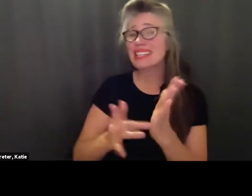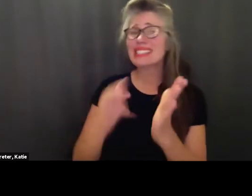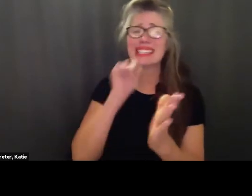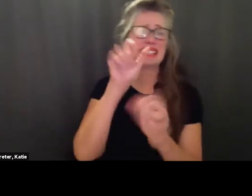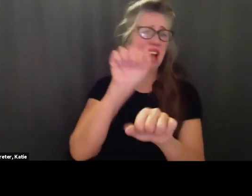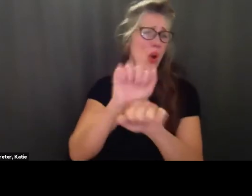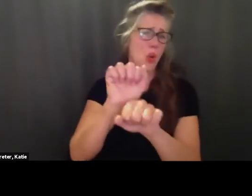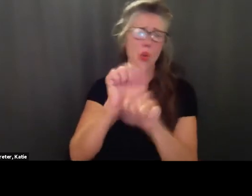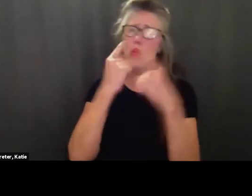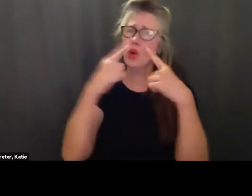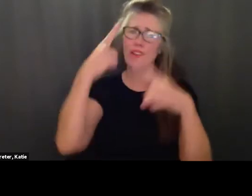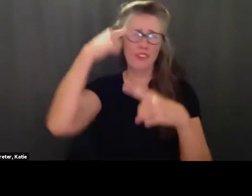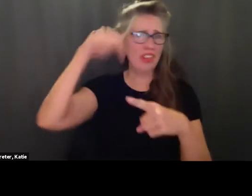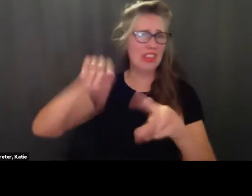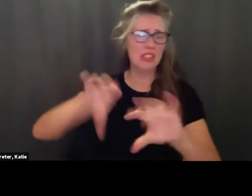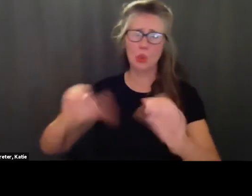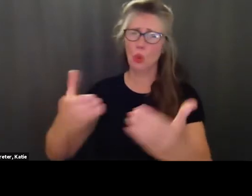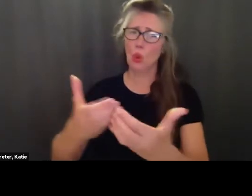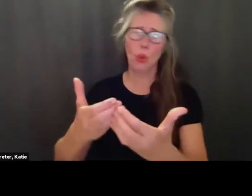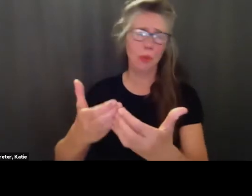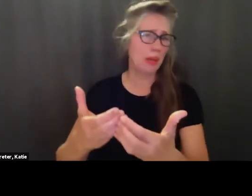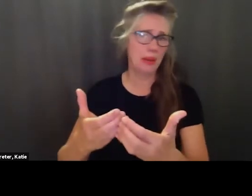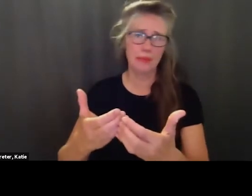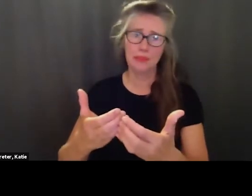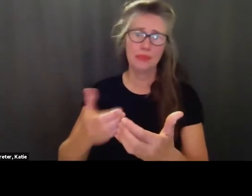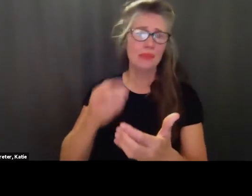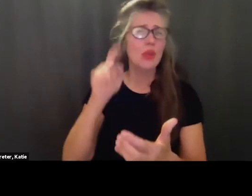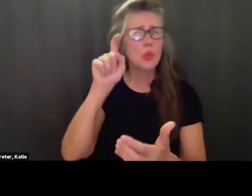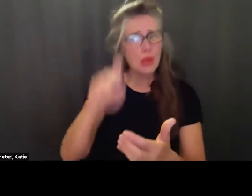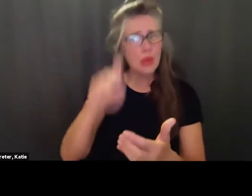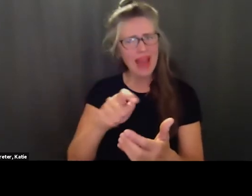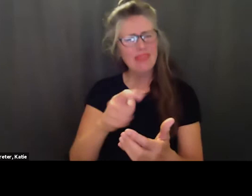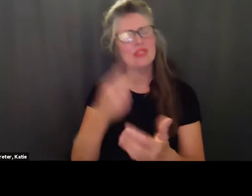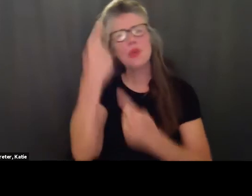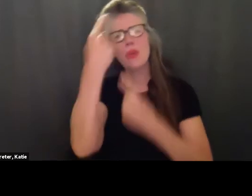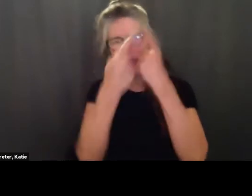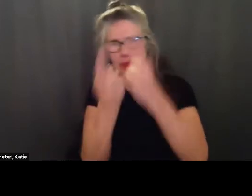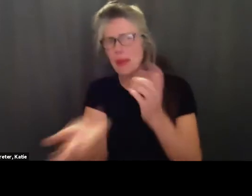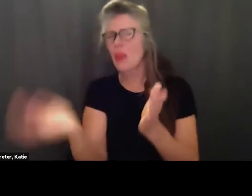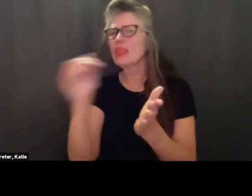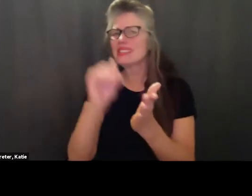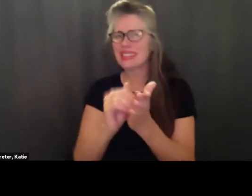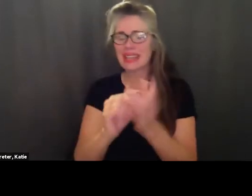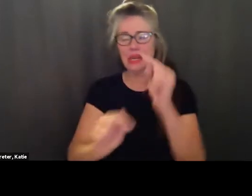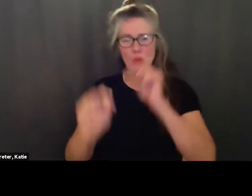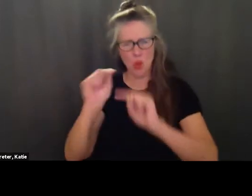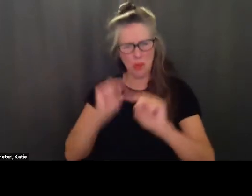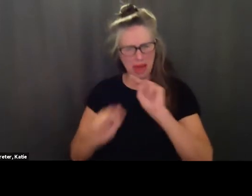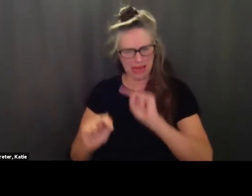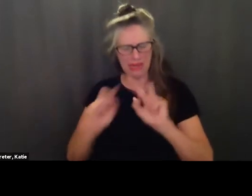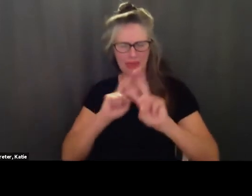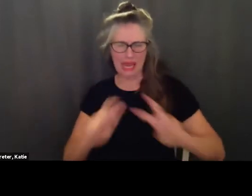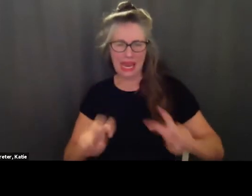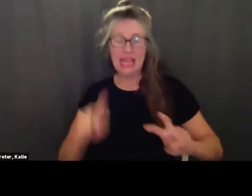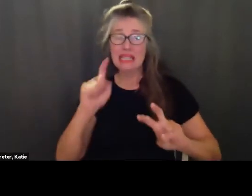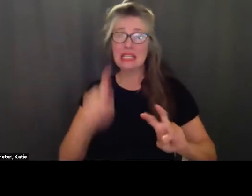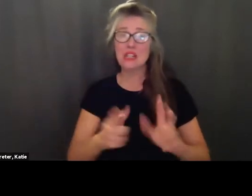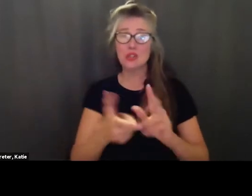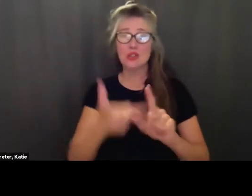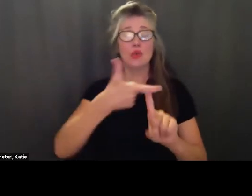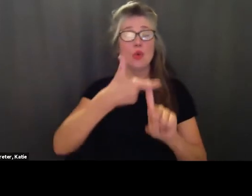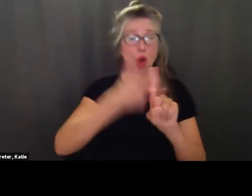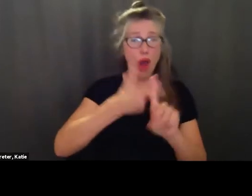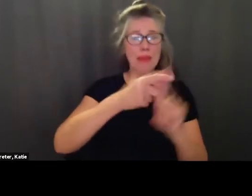So, we have to revisit this and the scores will rise. And we also need to do automatic testing right away.